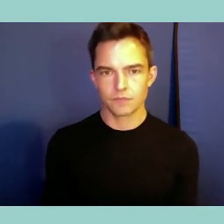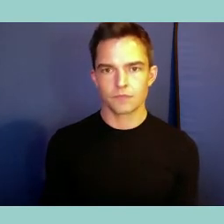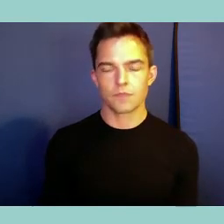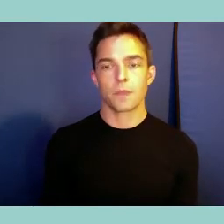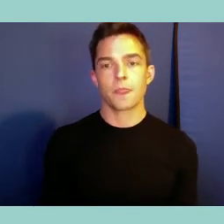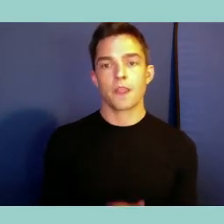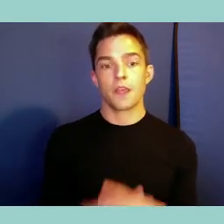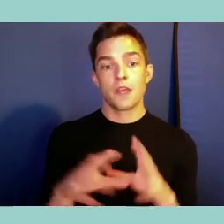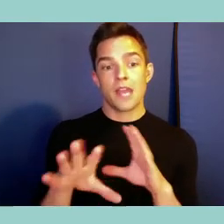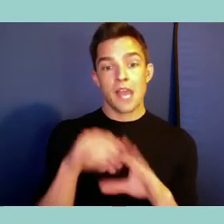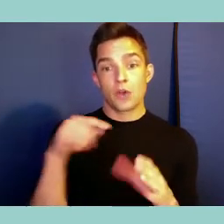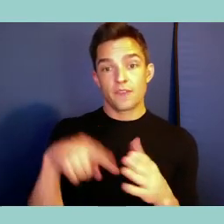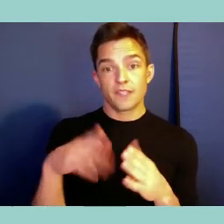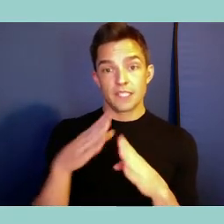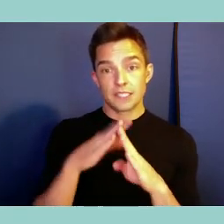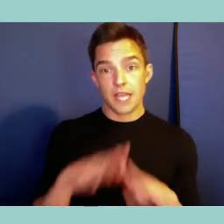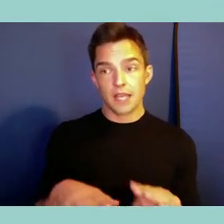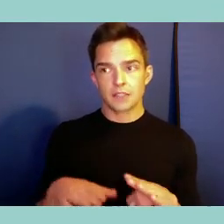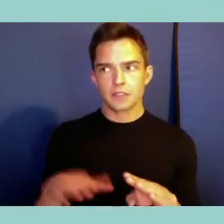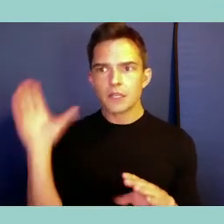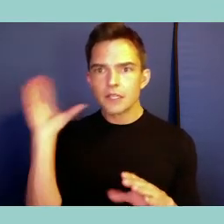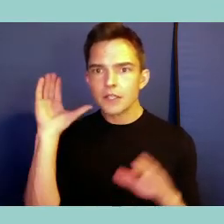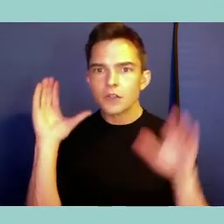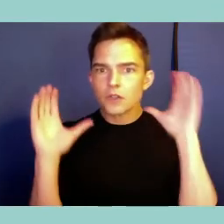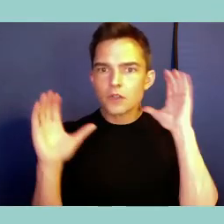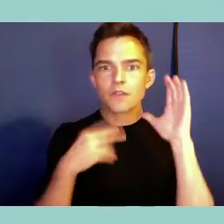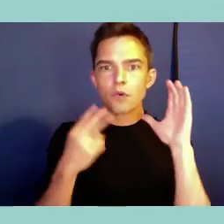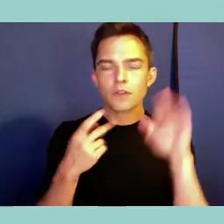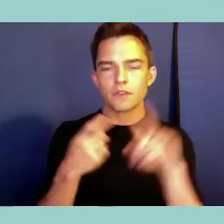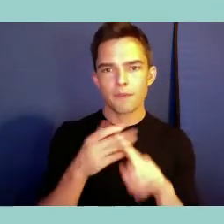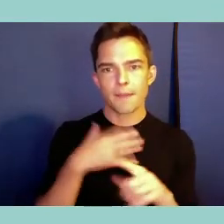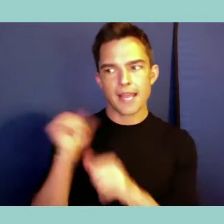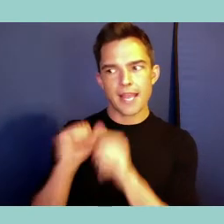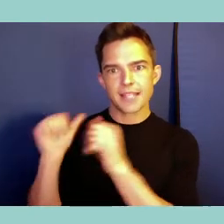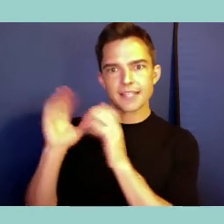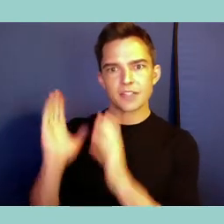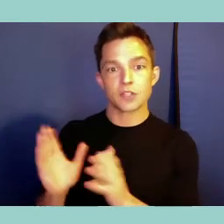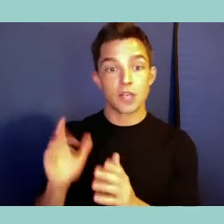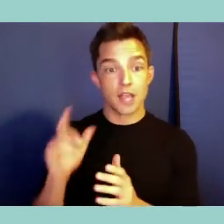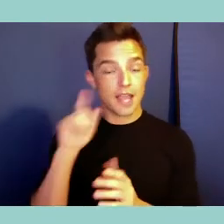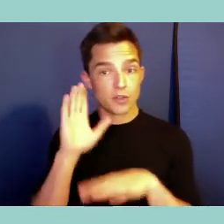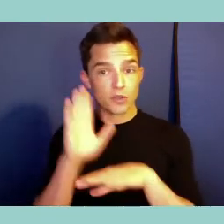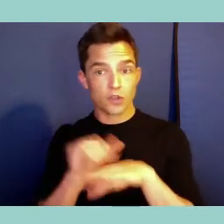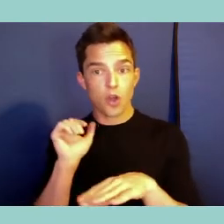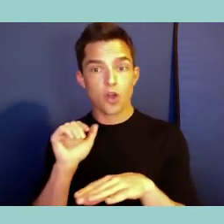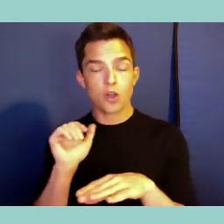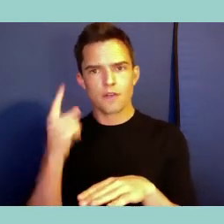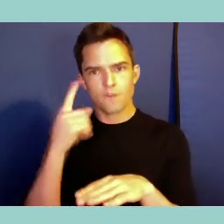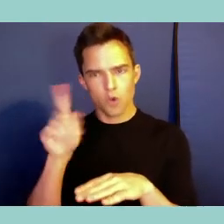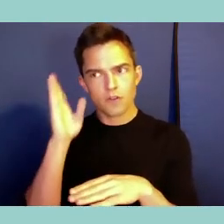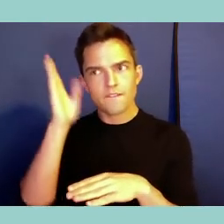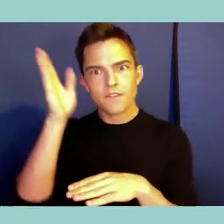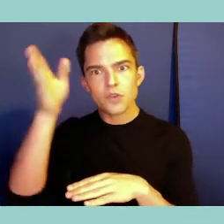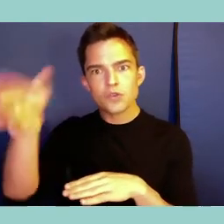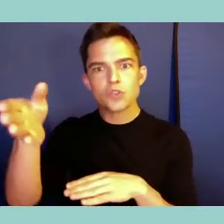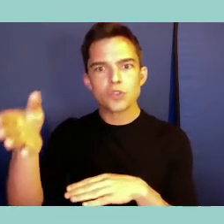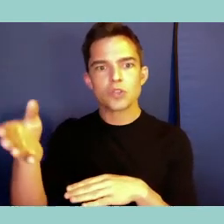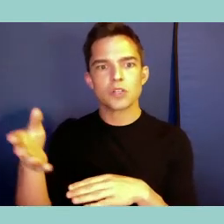Out of this silence, I hear the voices of my ancestors. I hear the call of the future.